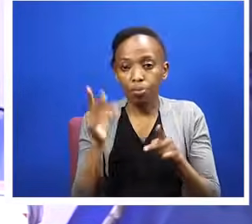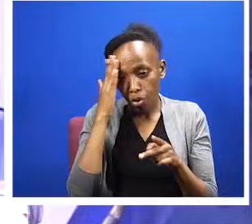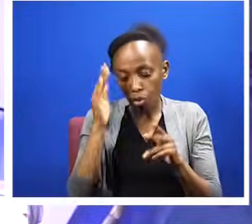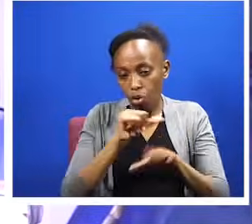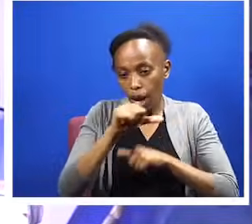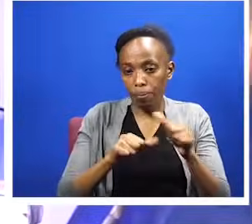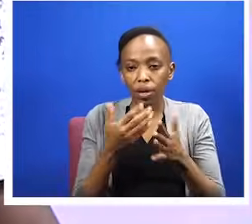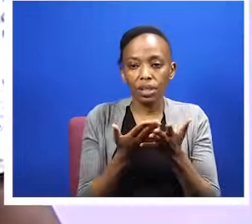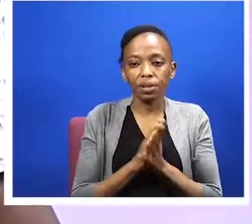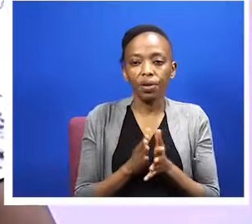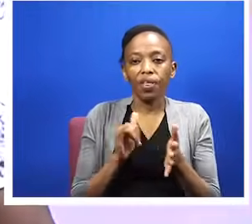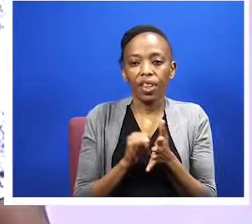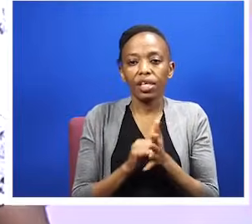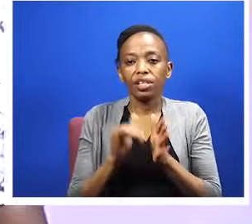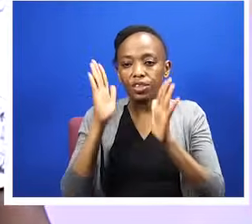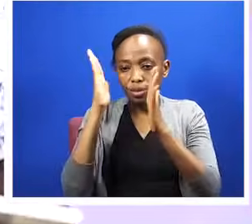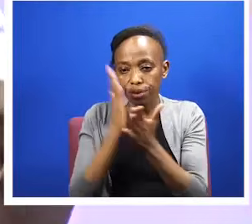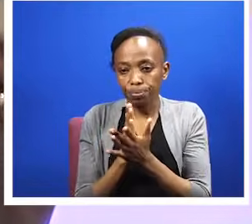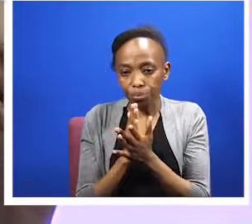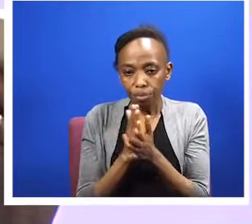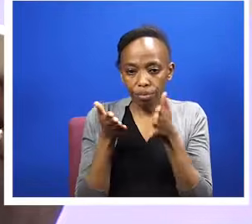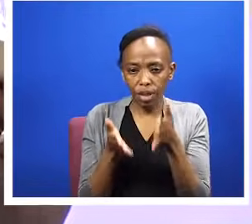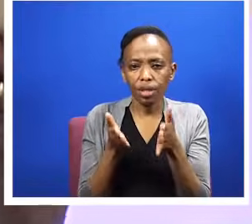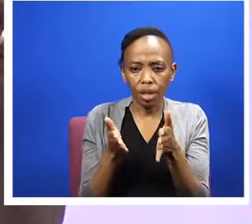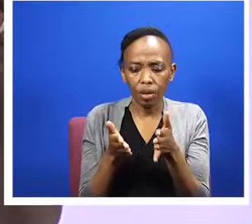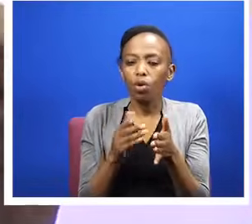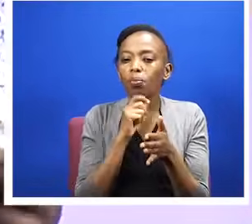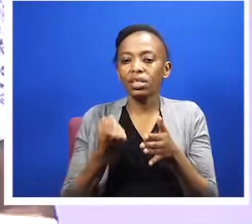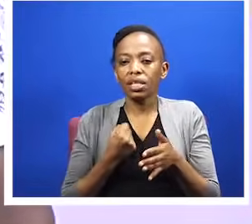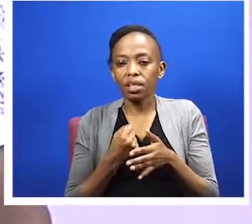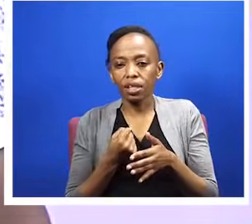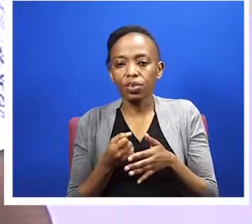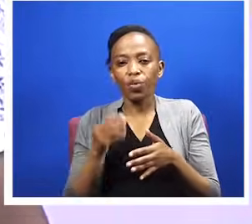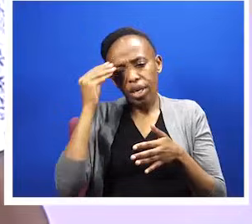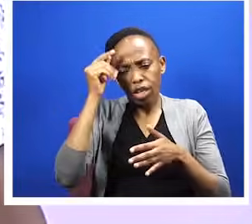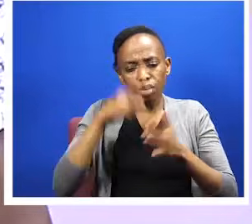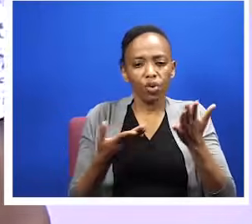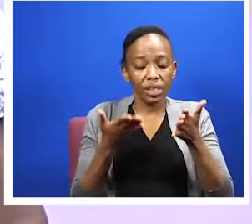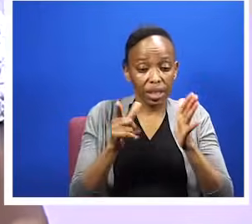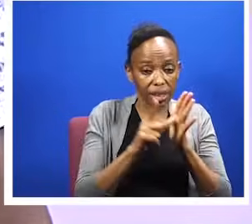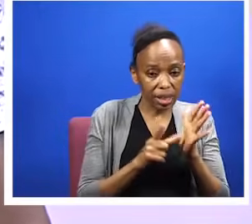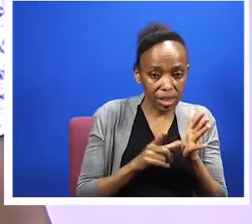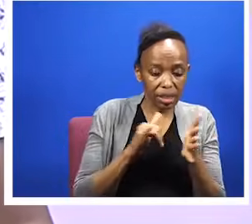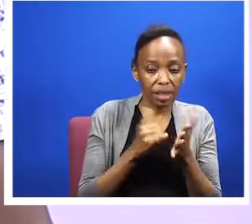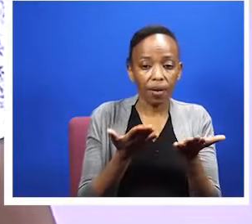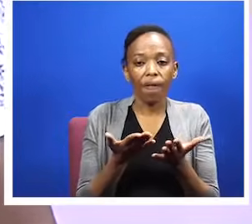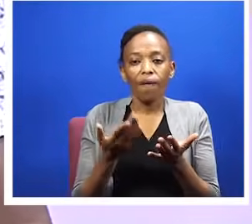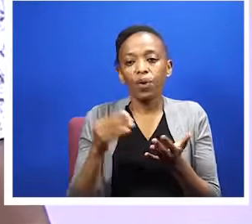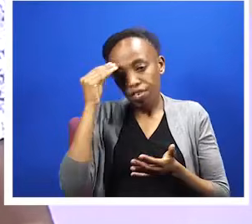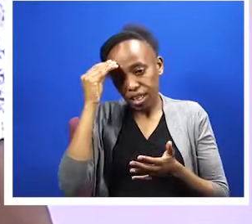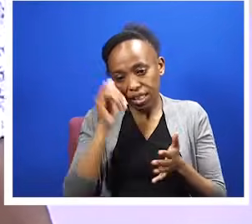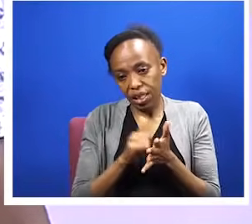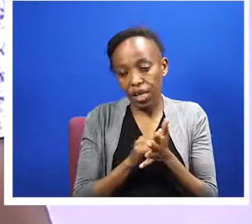it. Yes. That is very true, Teacher Pam. So, boys and girls, what are we learning in this particular lesson? Now, we have learned